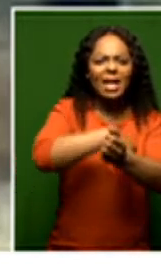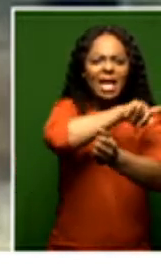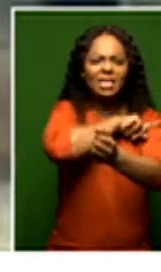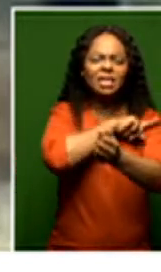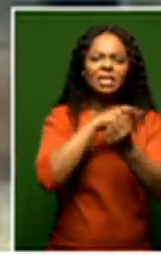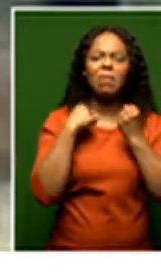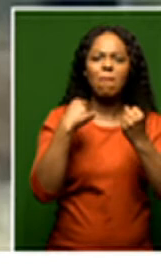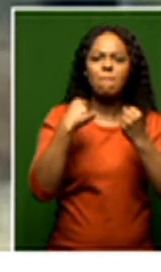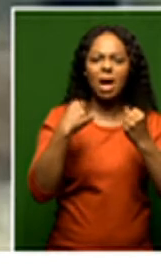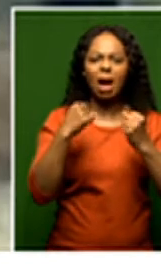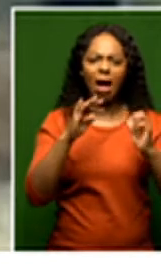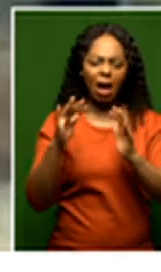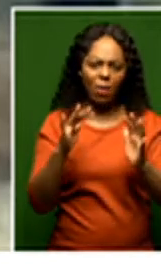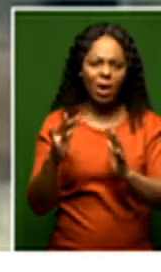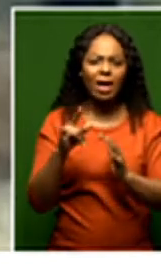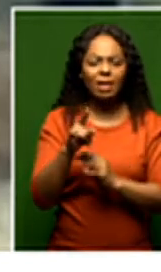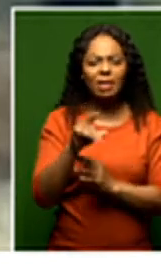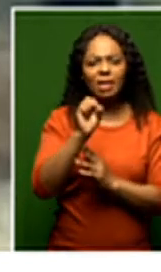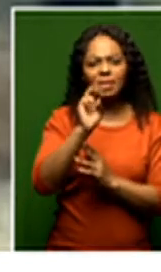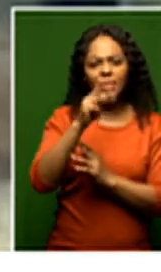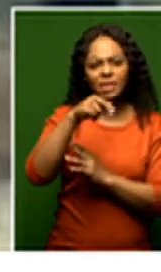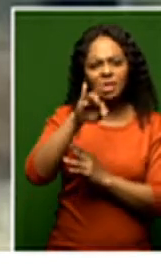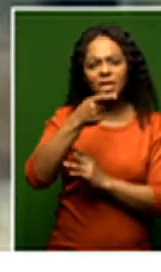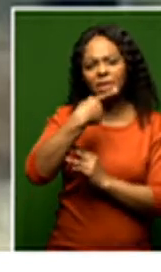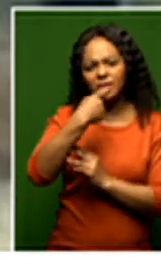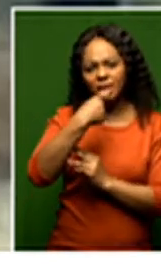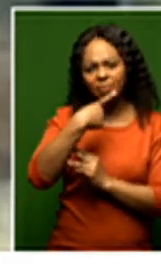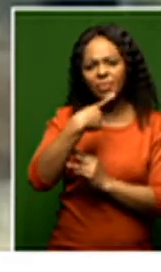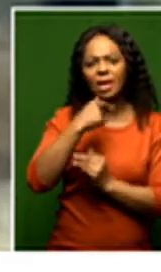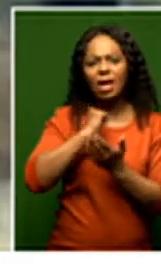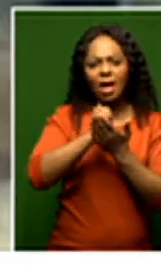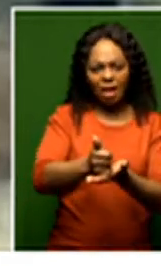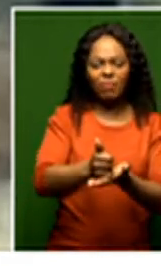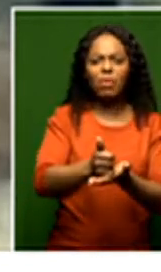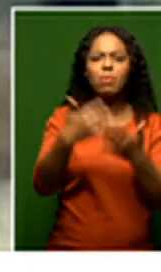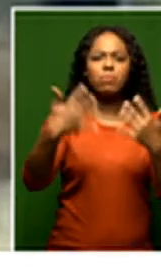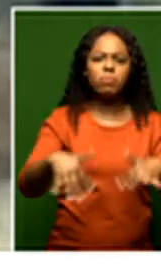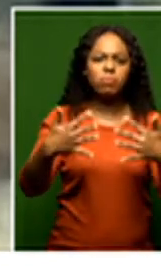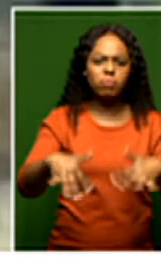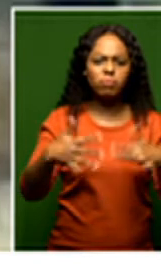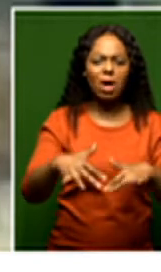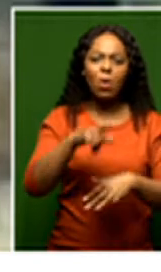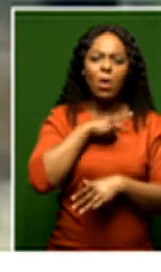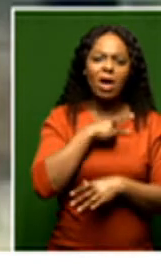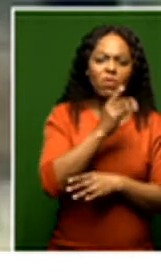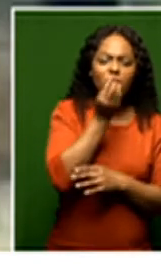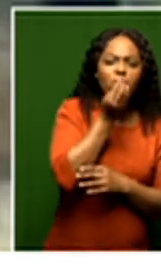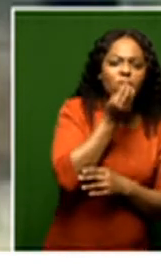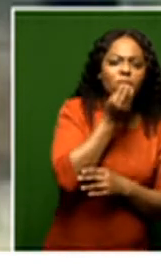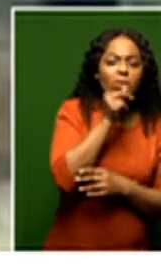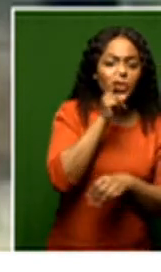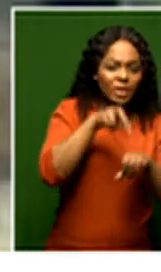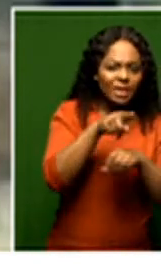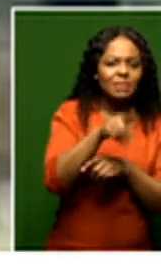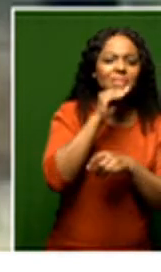you know, supplementation is really, really helpful. We know that when the food that we eat doesn't give us the nutrients that we